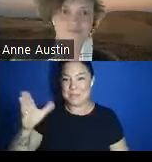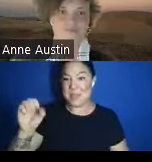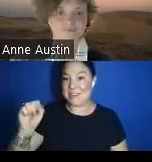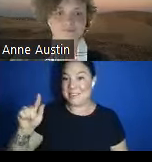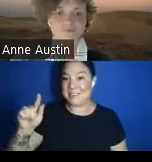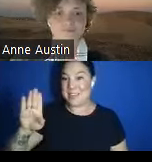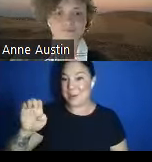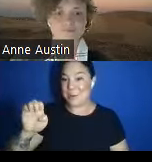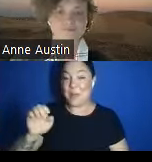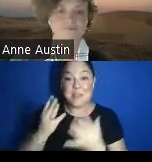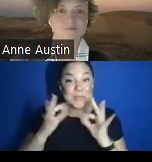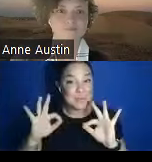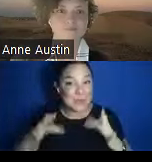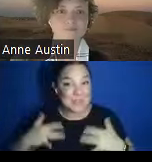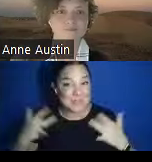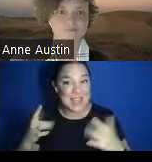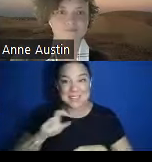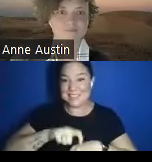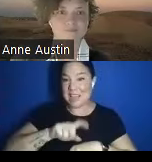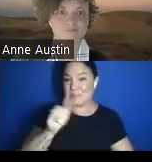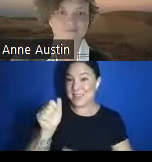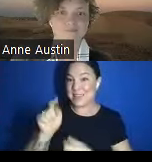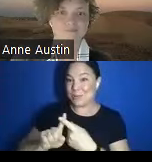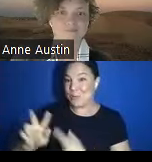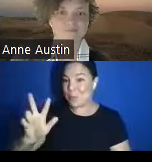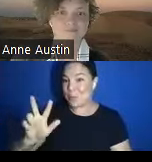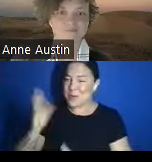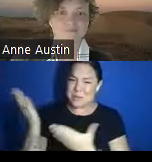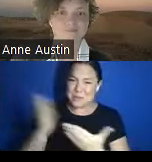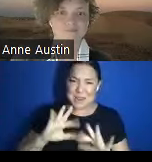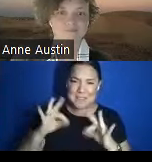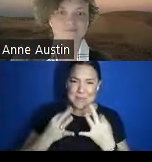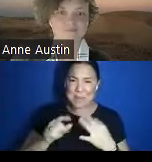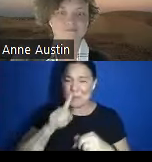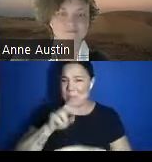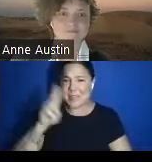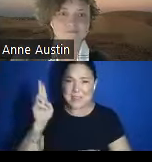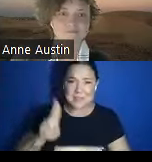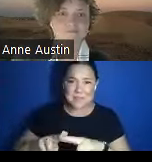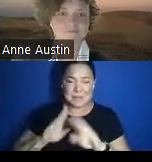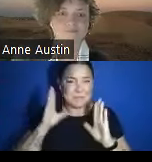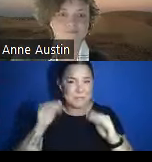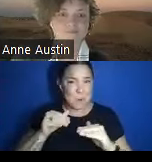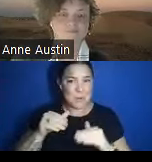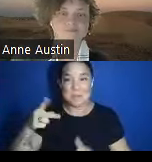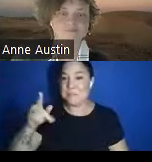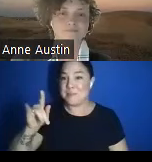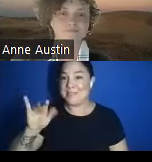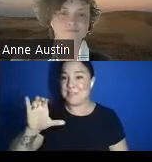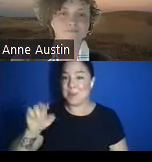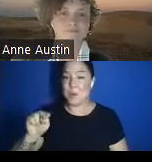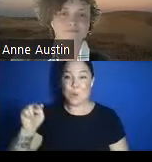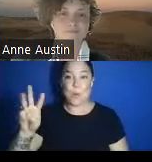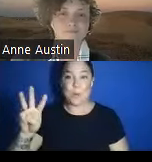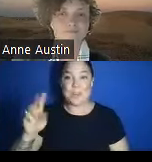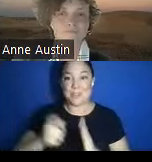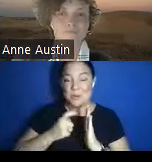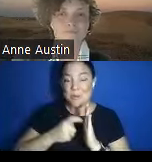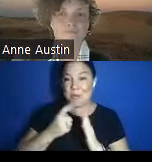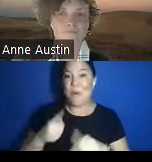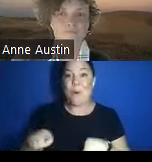free from 10 to 3. Bring the whole family. It's going to be super fun. The focus is on Pacific Northwest archaeology. And then the other is more of an ongoing event, and that